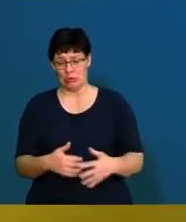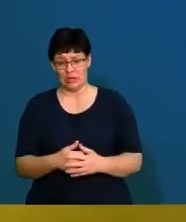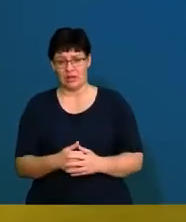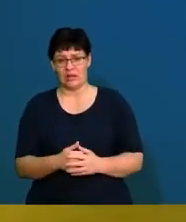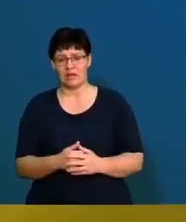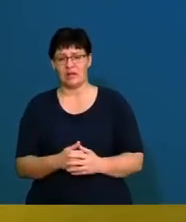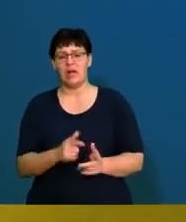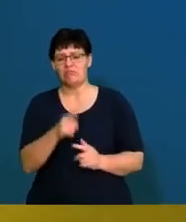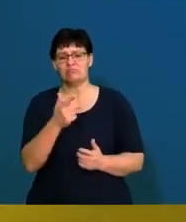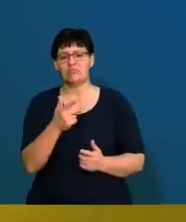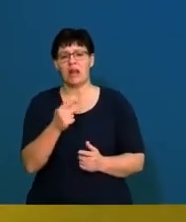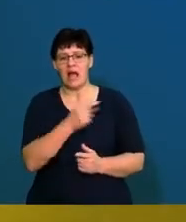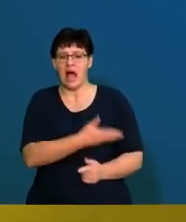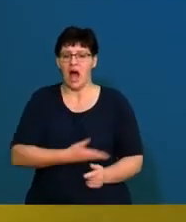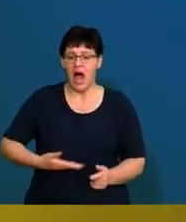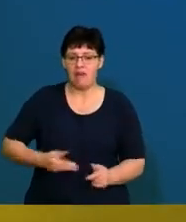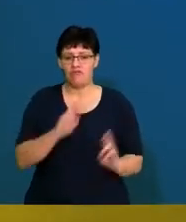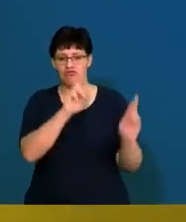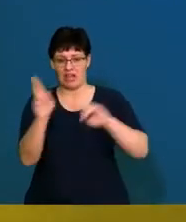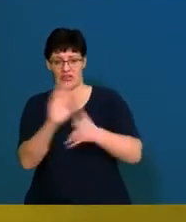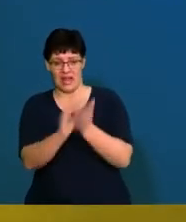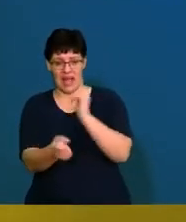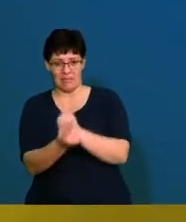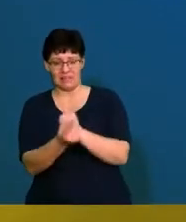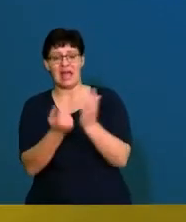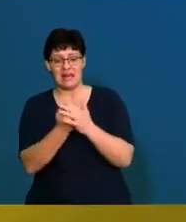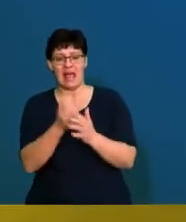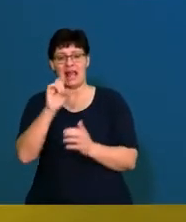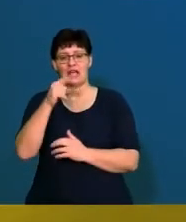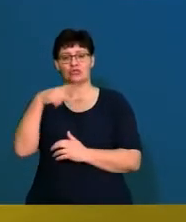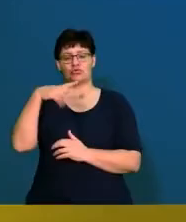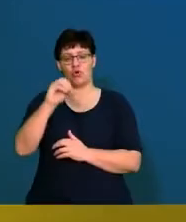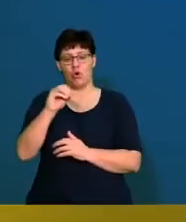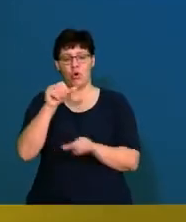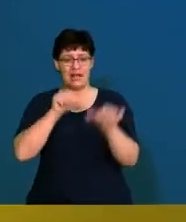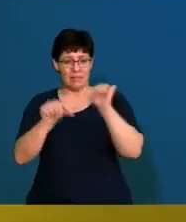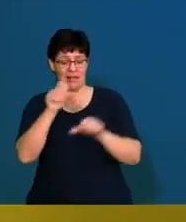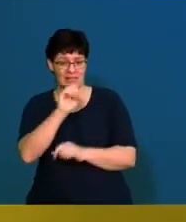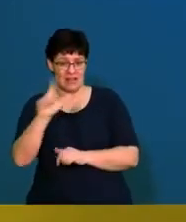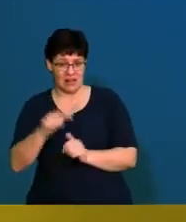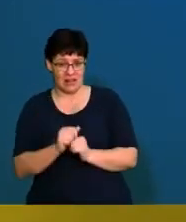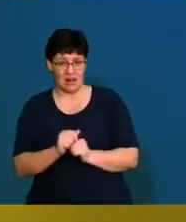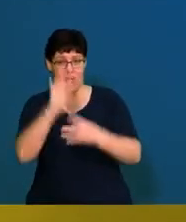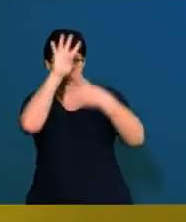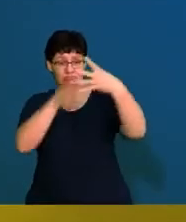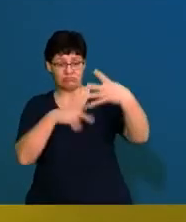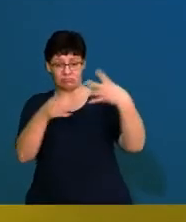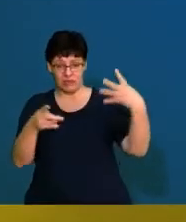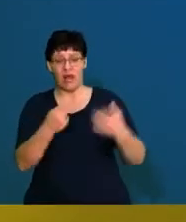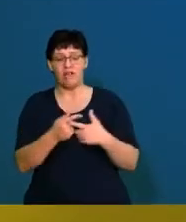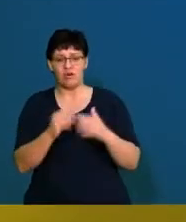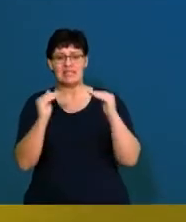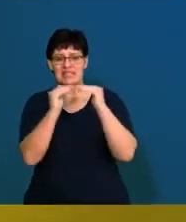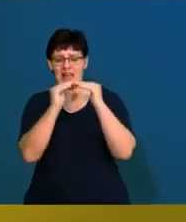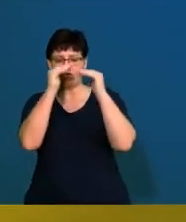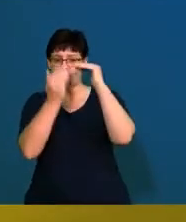far as the half reactions that take place in the electrochemical cell. So the periodic table, the standard